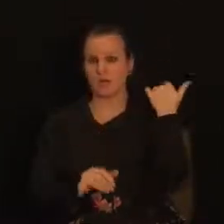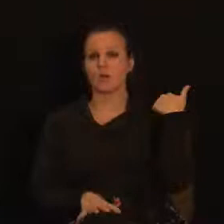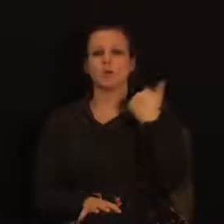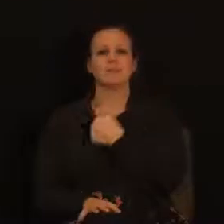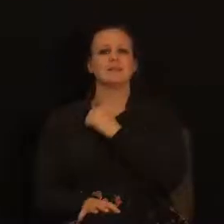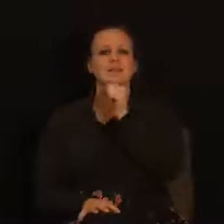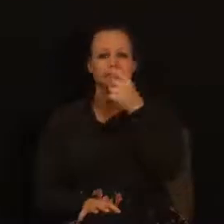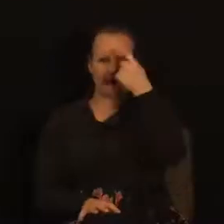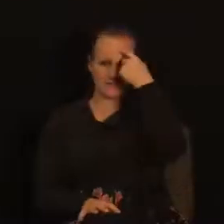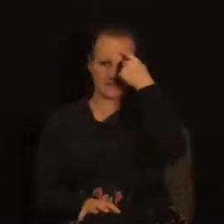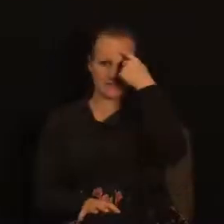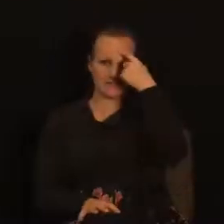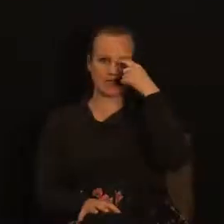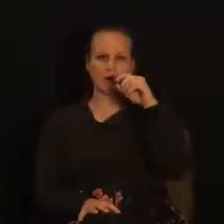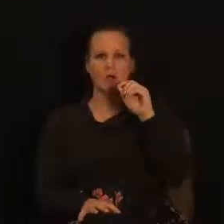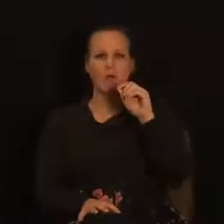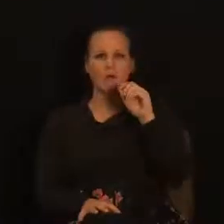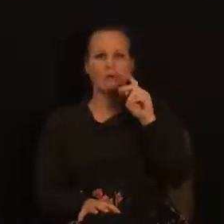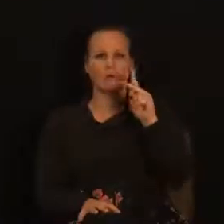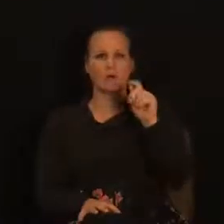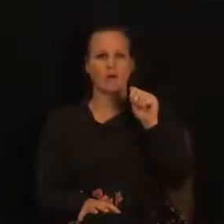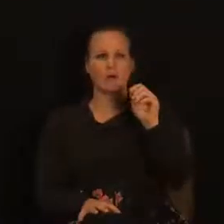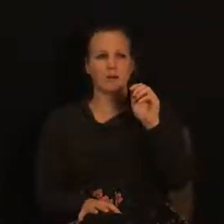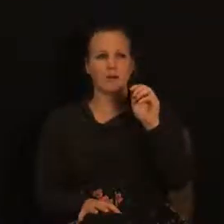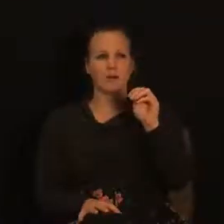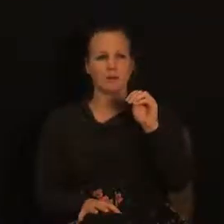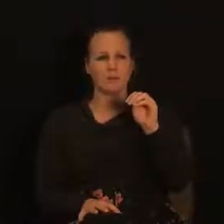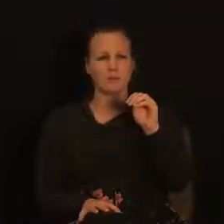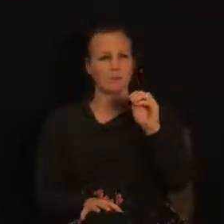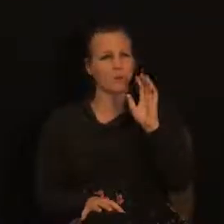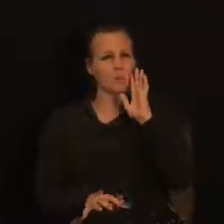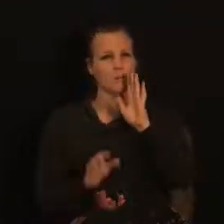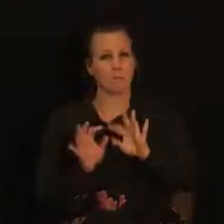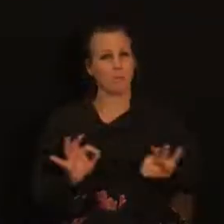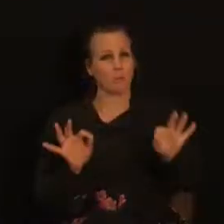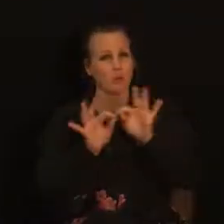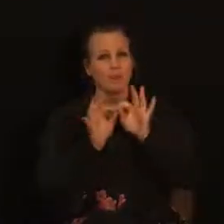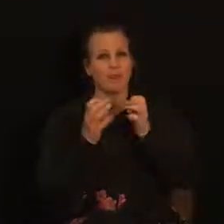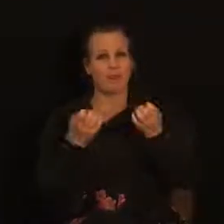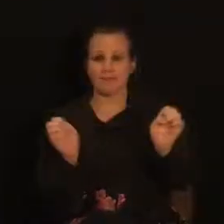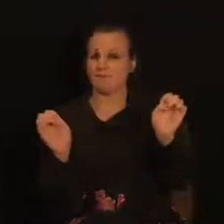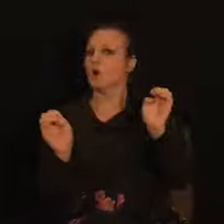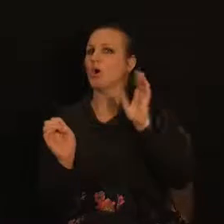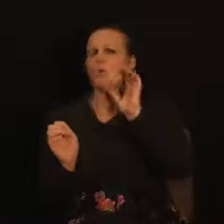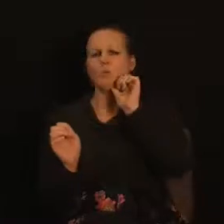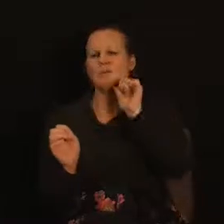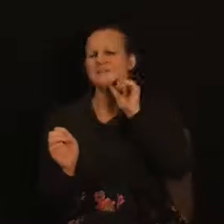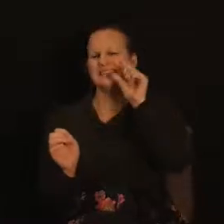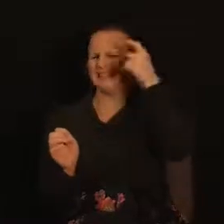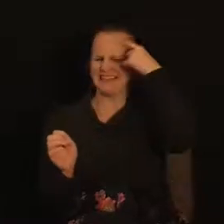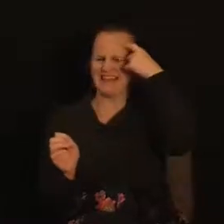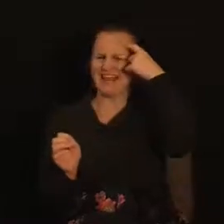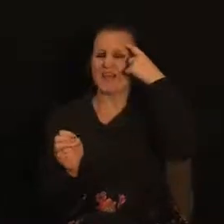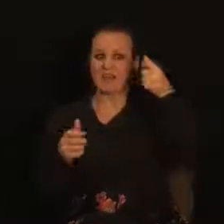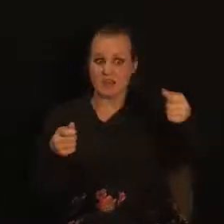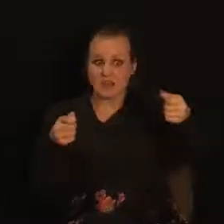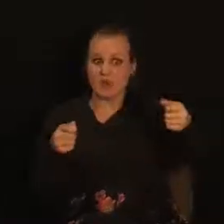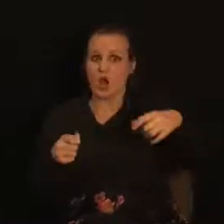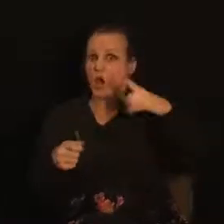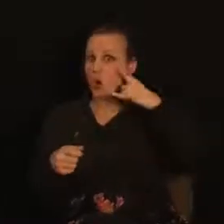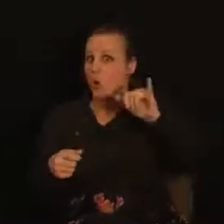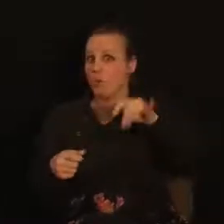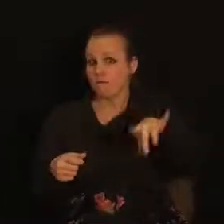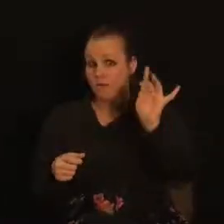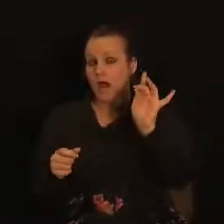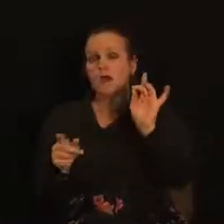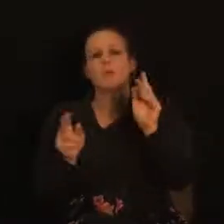didn't think the outcome would be worth the effort. Right? I want to tell you one more story, and then I'll tell you why I am sharing